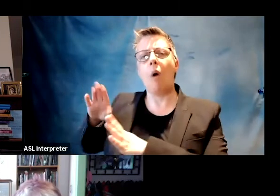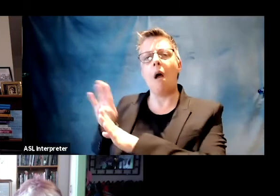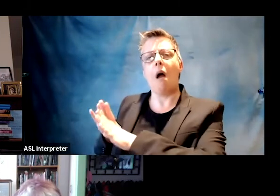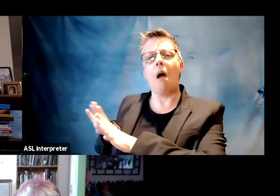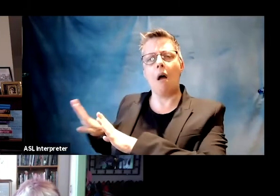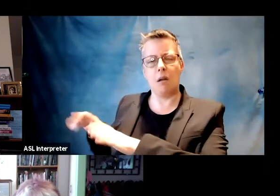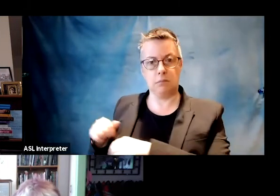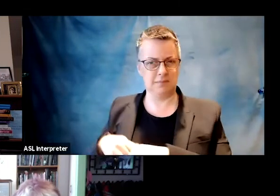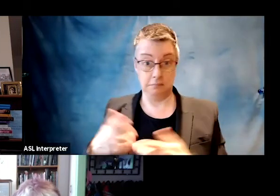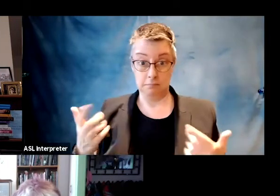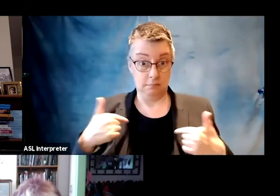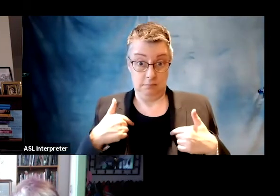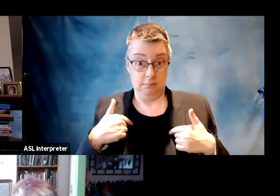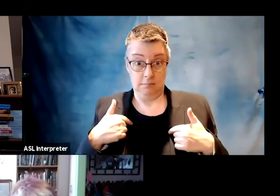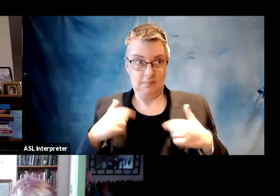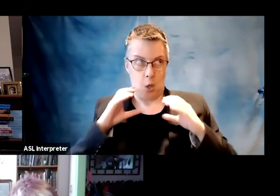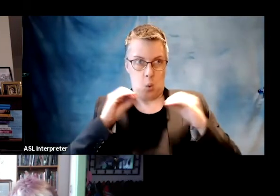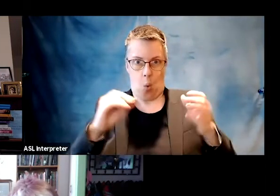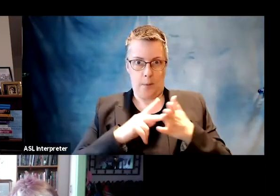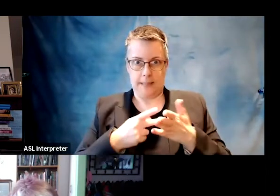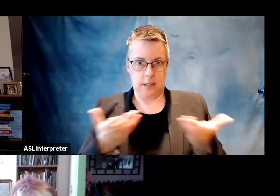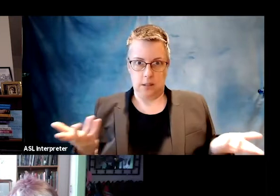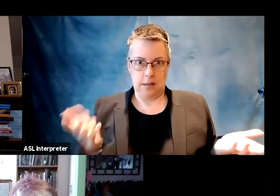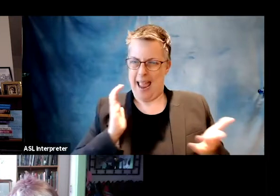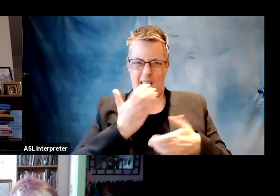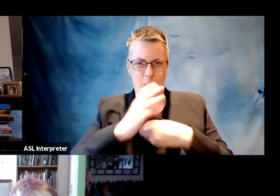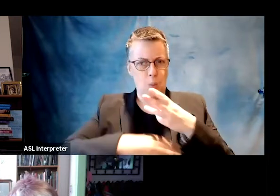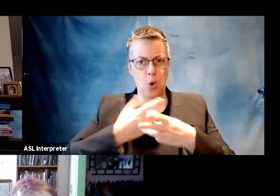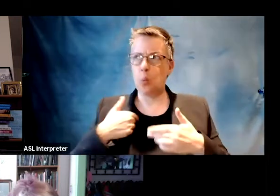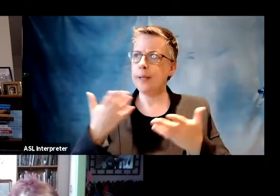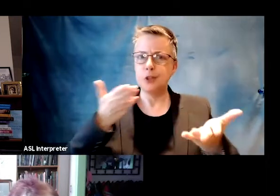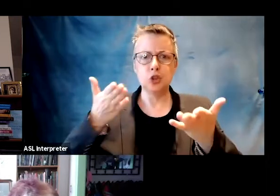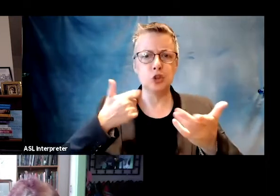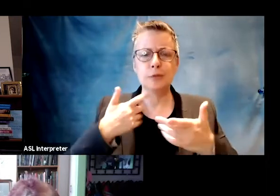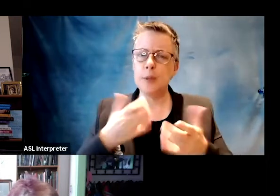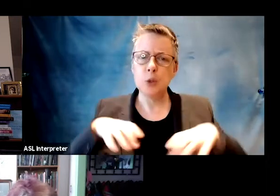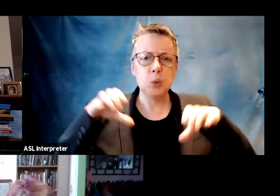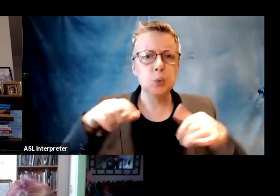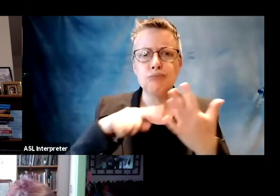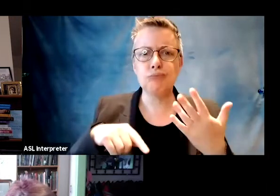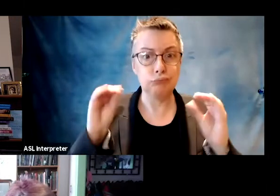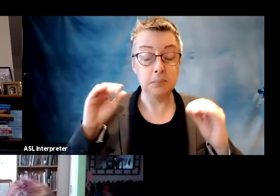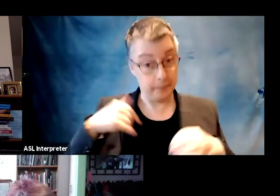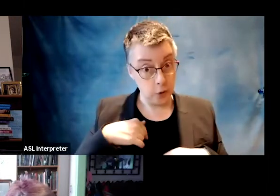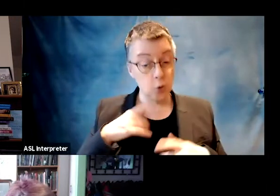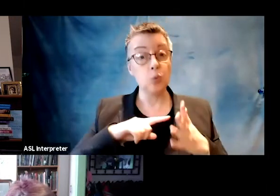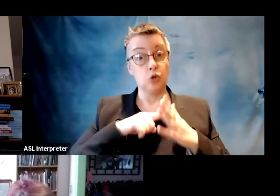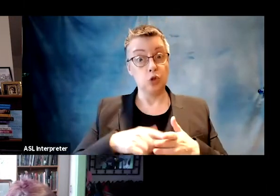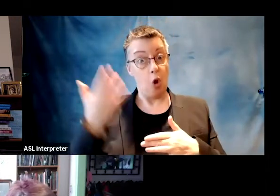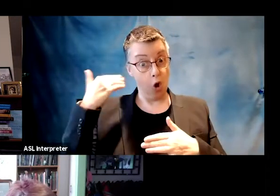We didn't have any purpose at all for our world. And so I was thinking about purpose, that